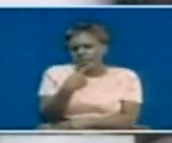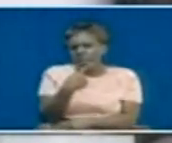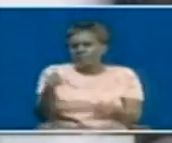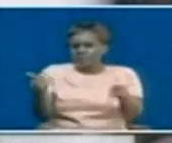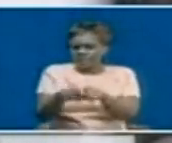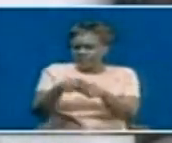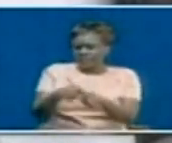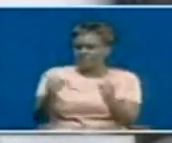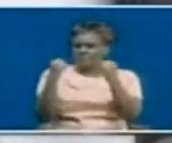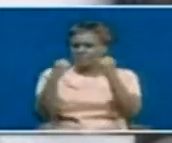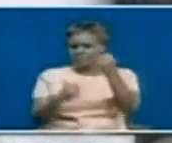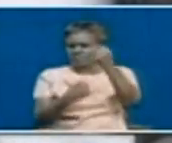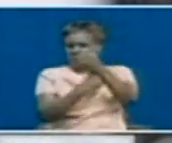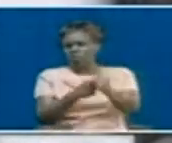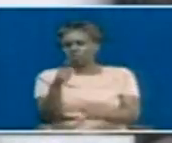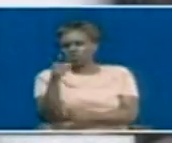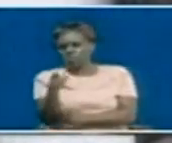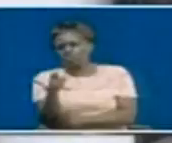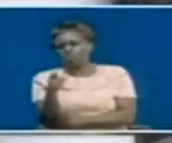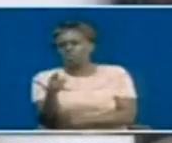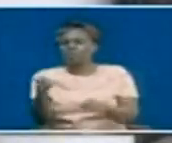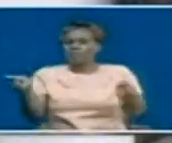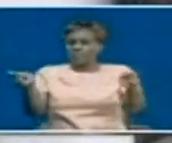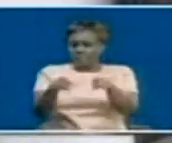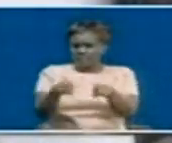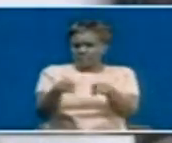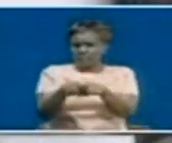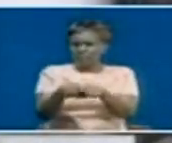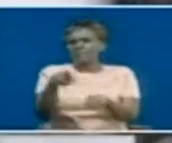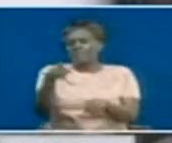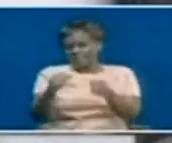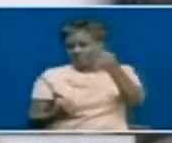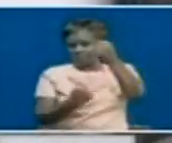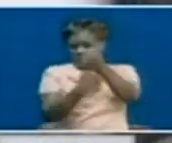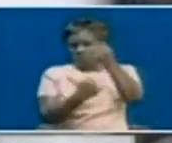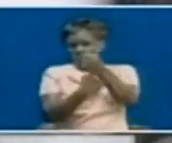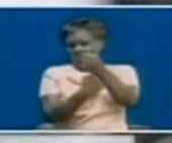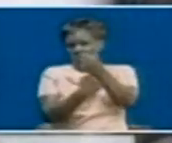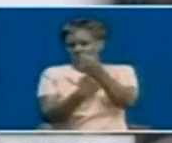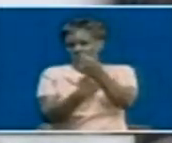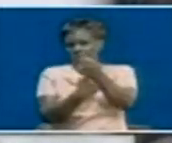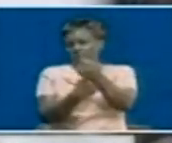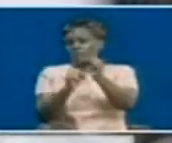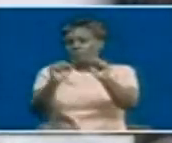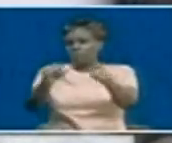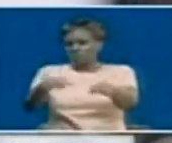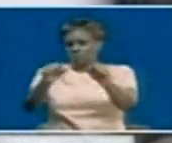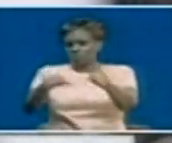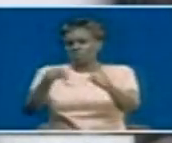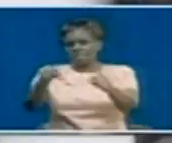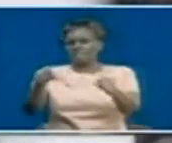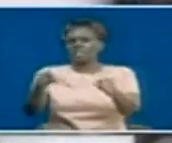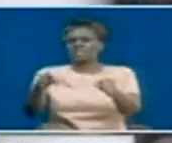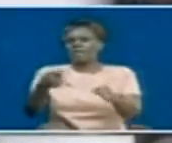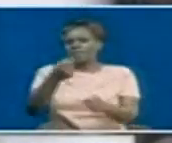them stand by you, support you, and that support in itself is therapeutic.